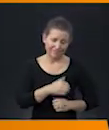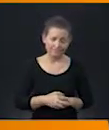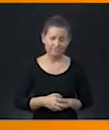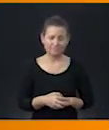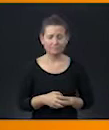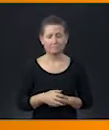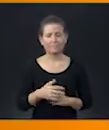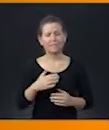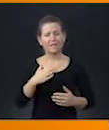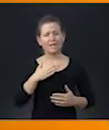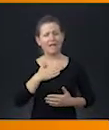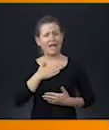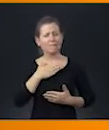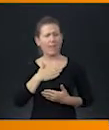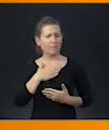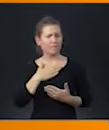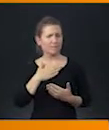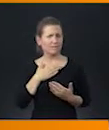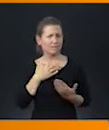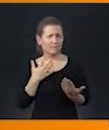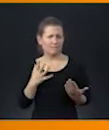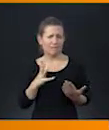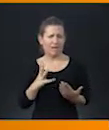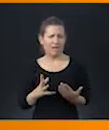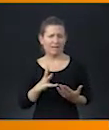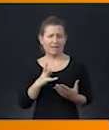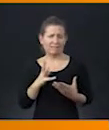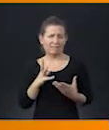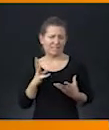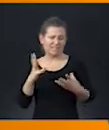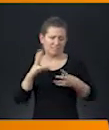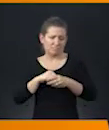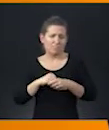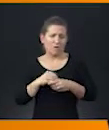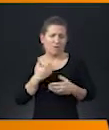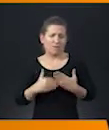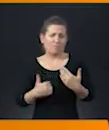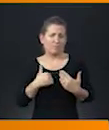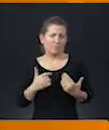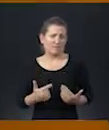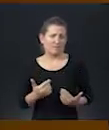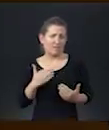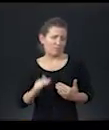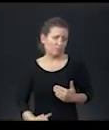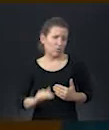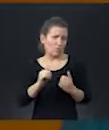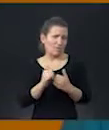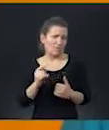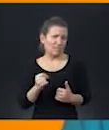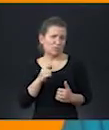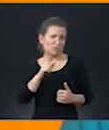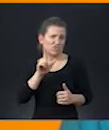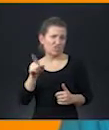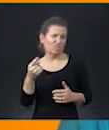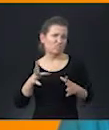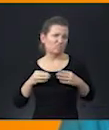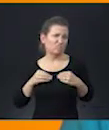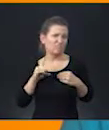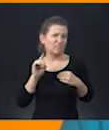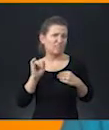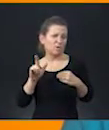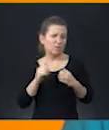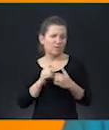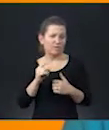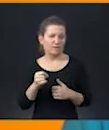I'm happy with it. It's something that was part of me my whole life, and I just go on with life and just deal with it. I have a learning